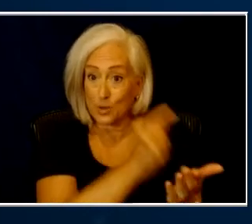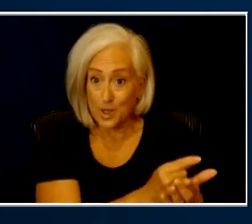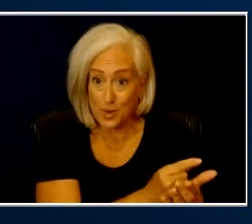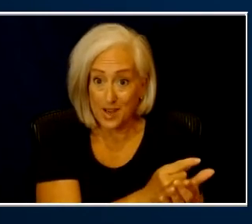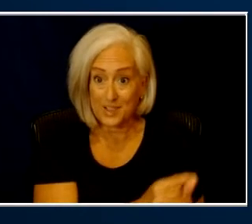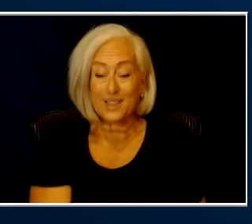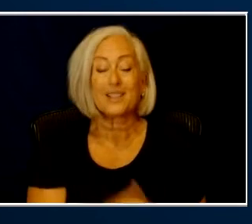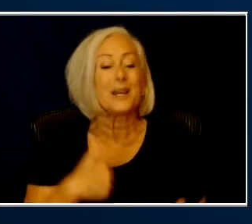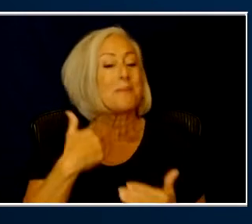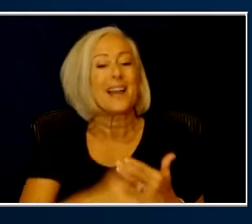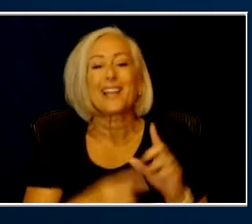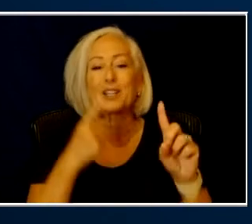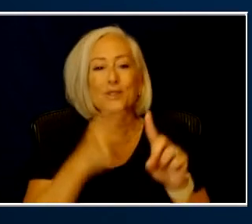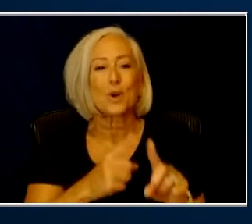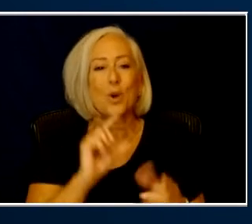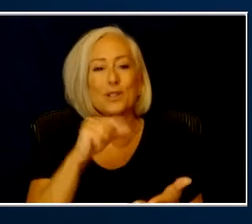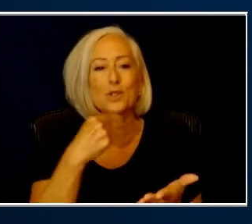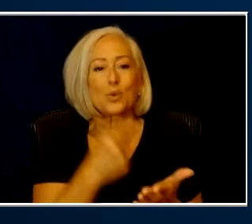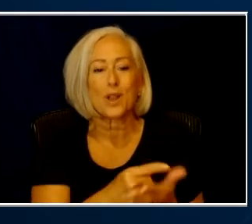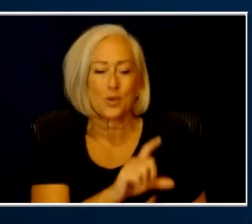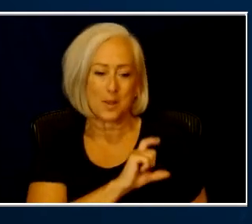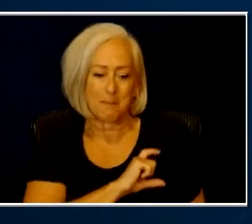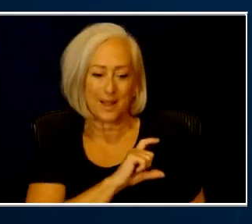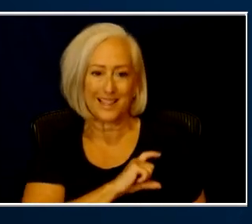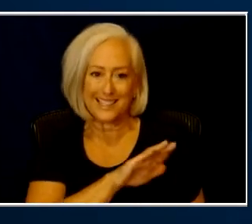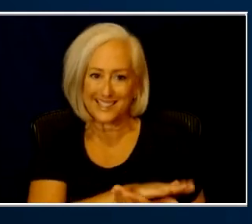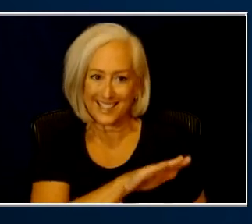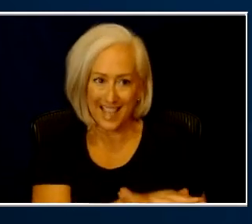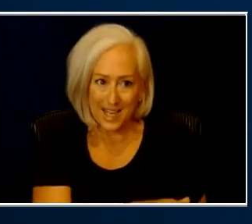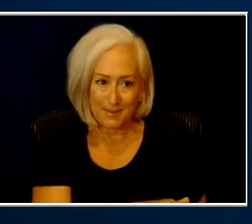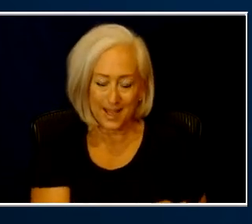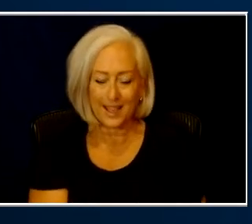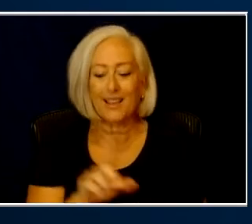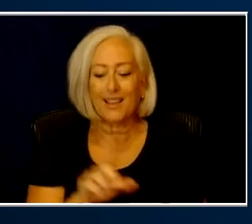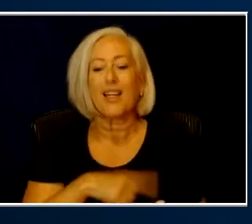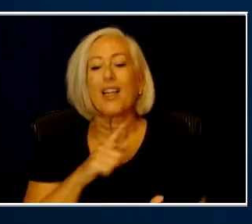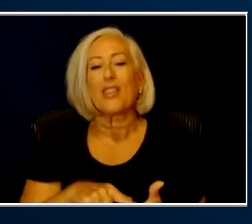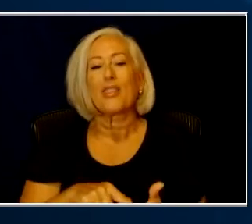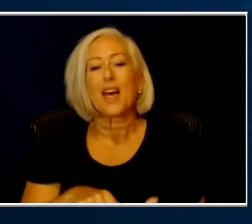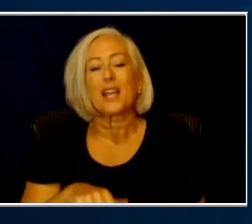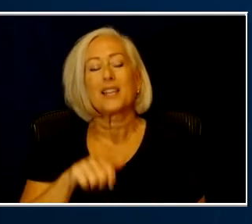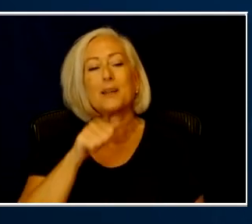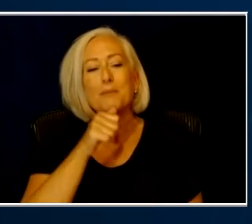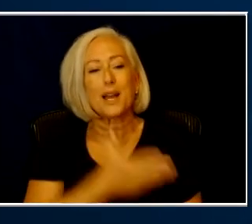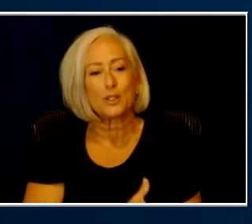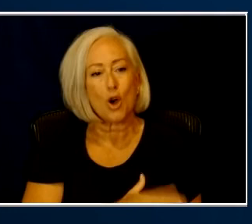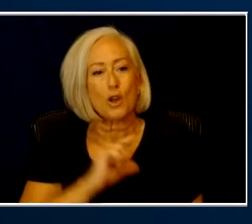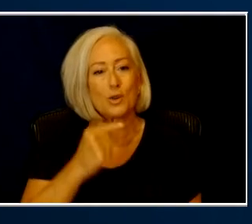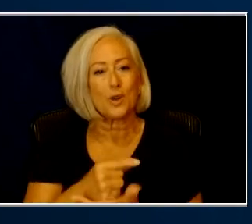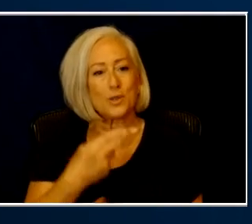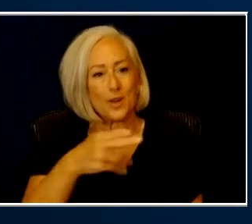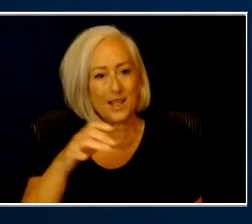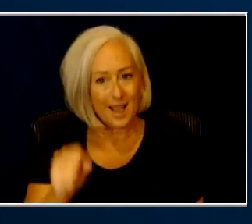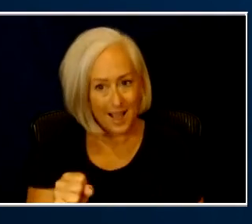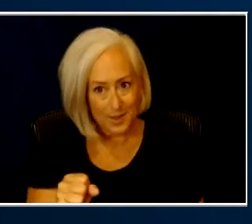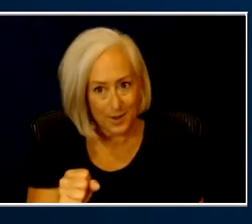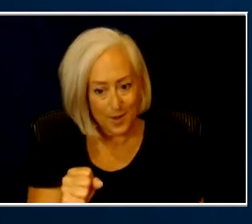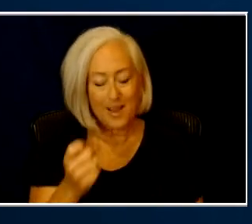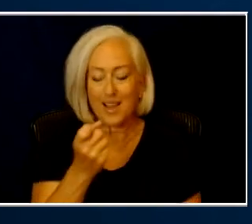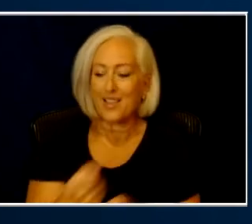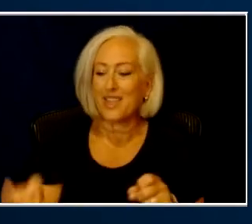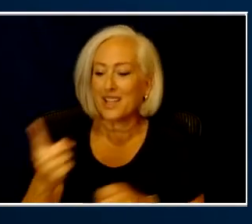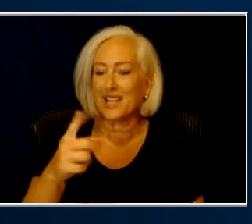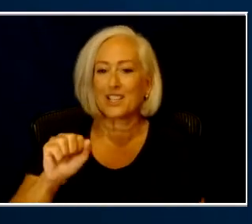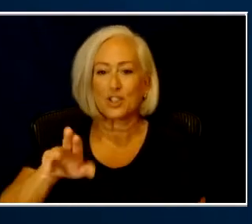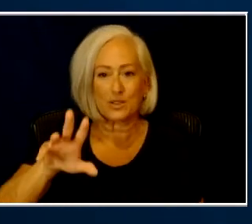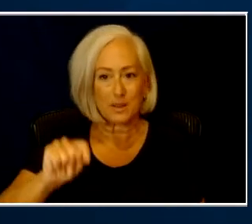next goal. My daughter graduates high school back in the spring, and then my son is getting married September of next year. So